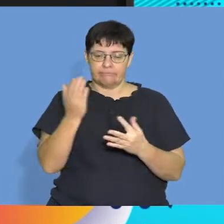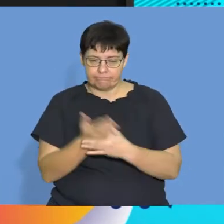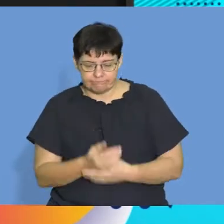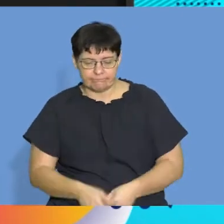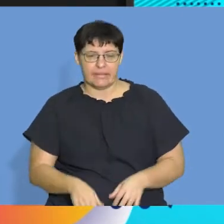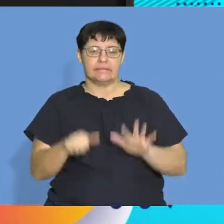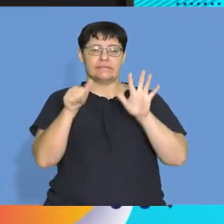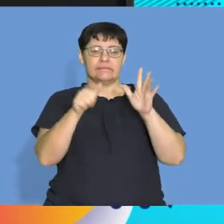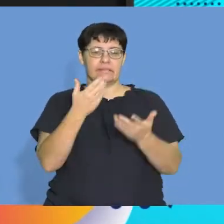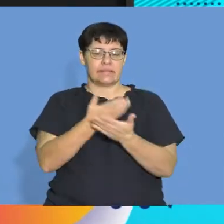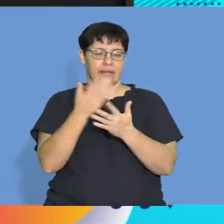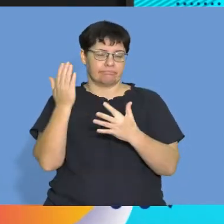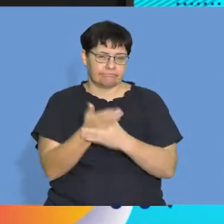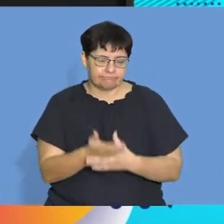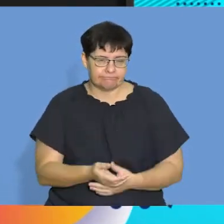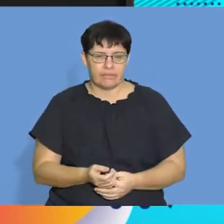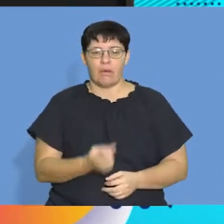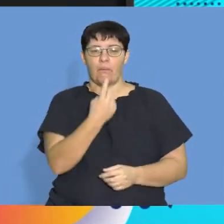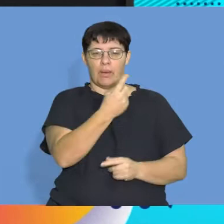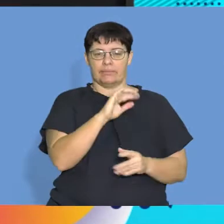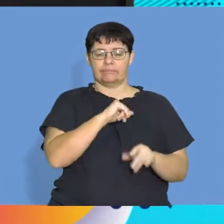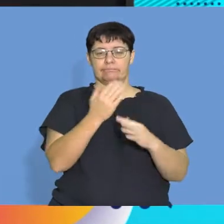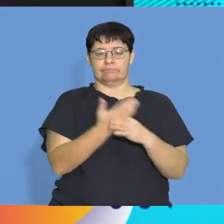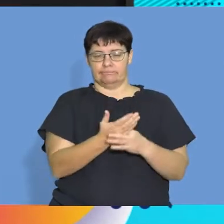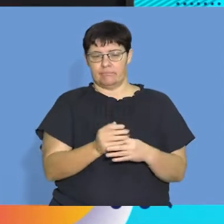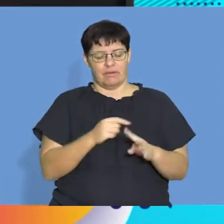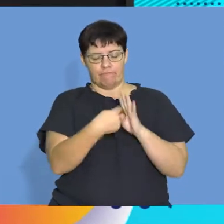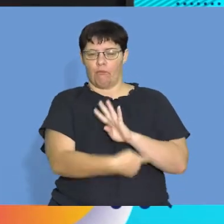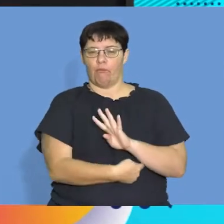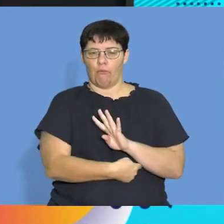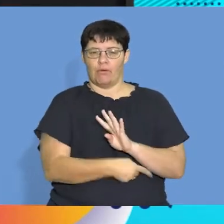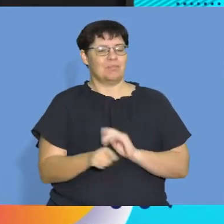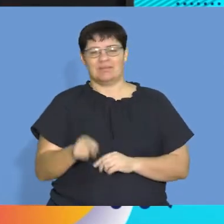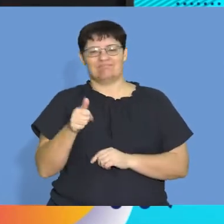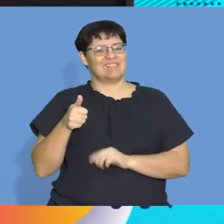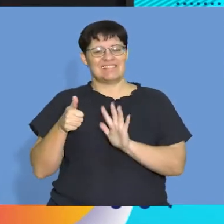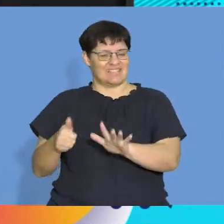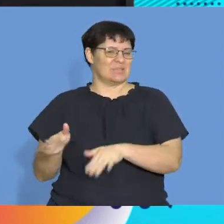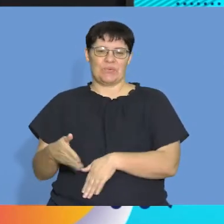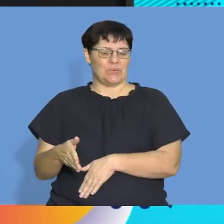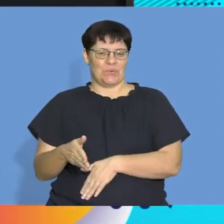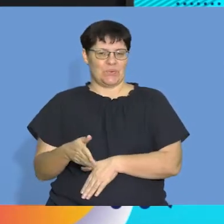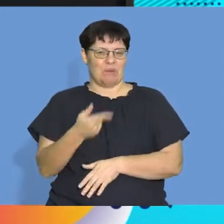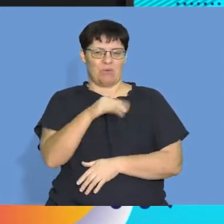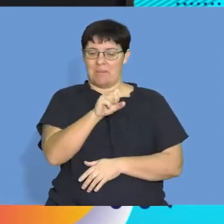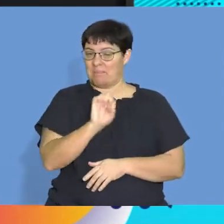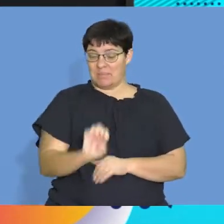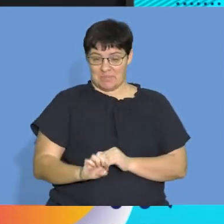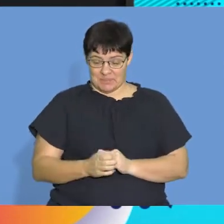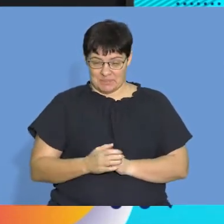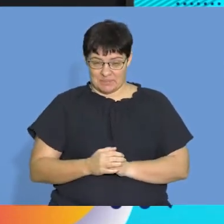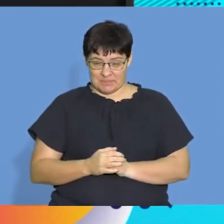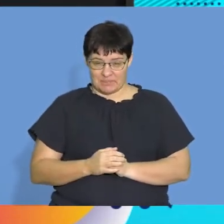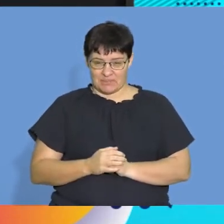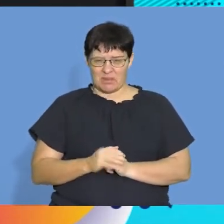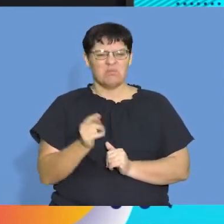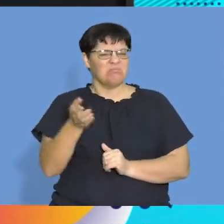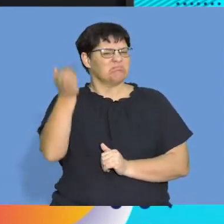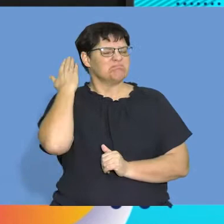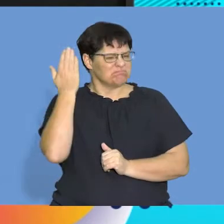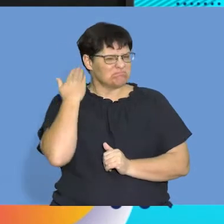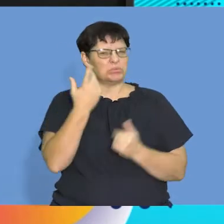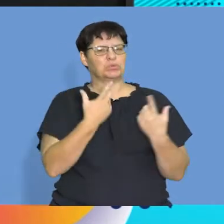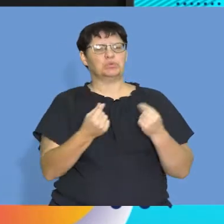6 is divisible, and 1 is divisible. So we need to understand this. And I think you guys actually did this when you did